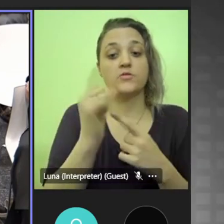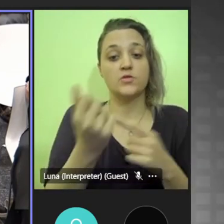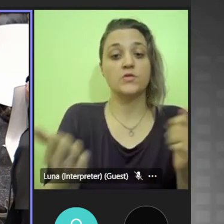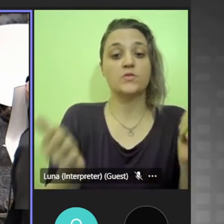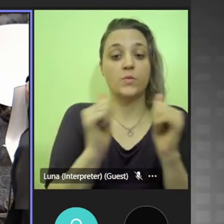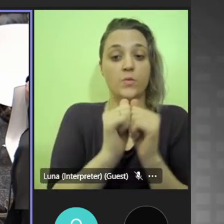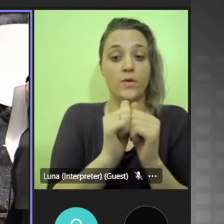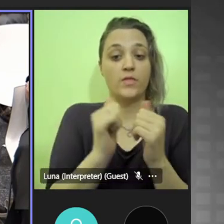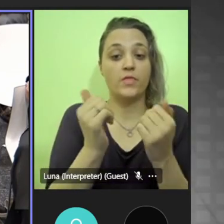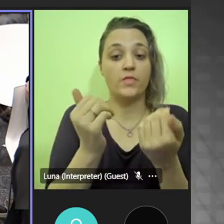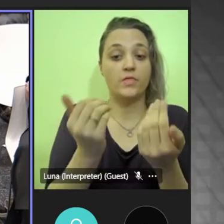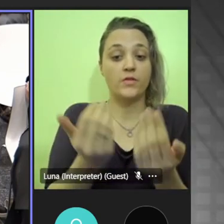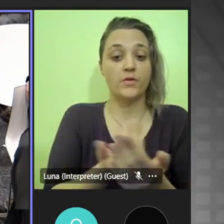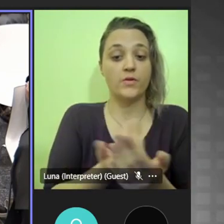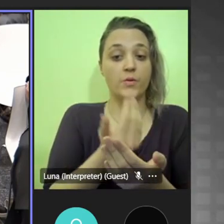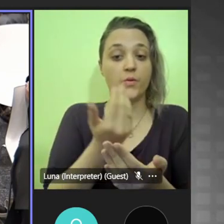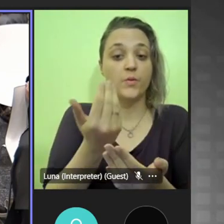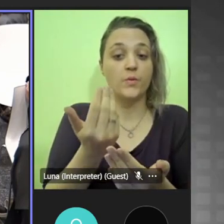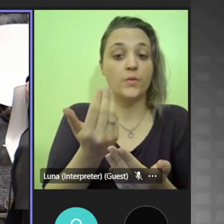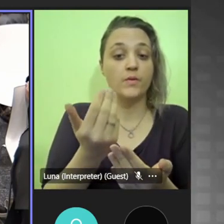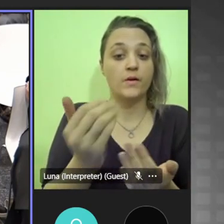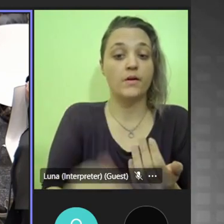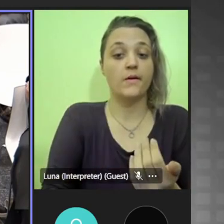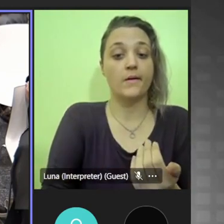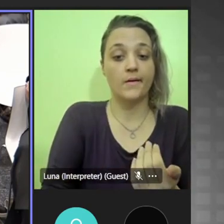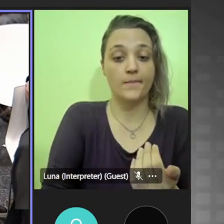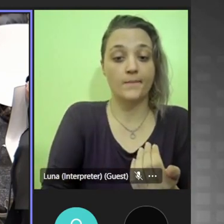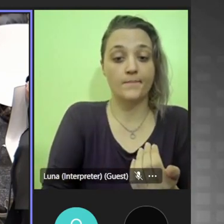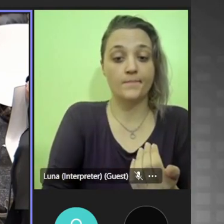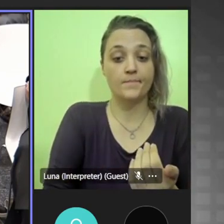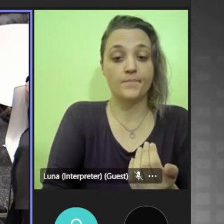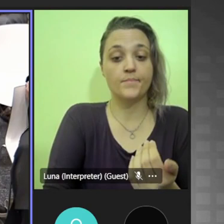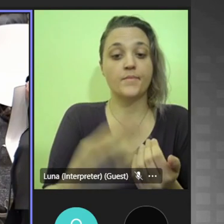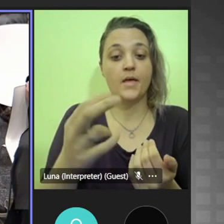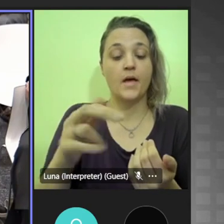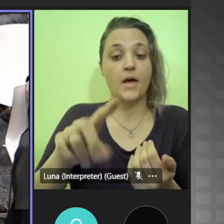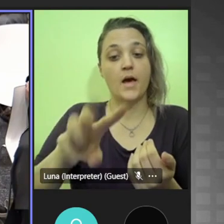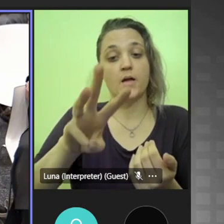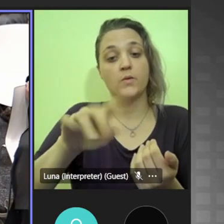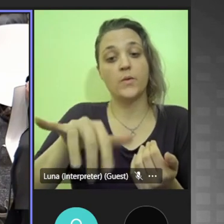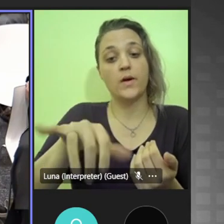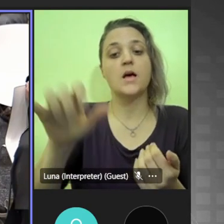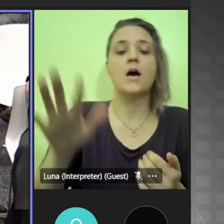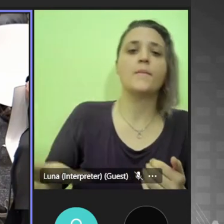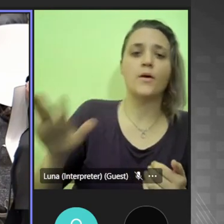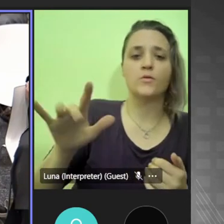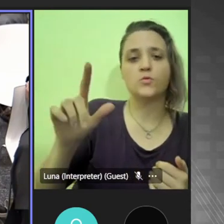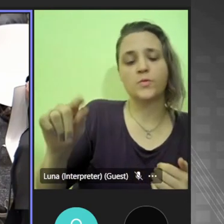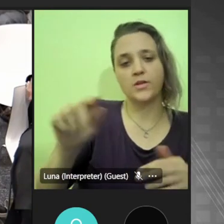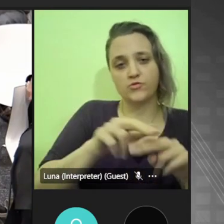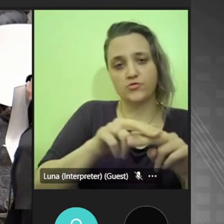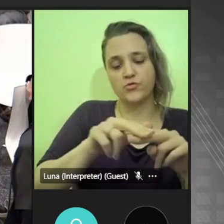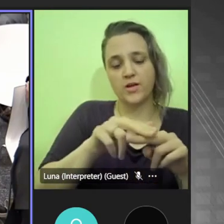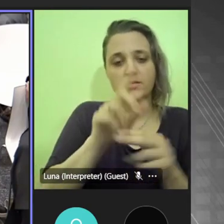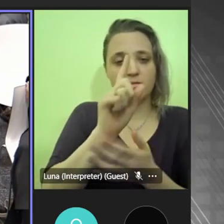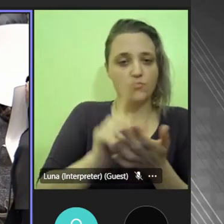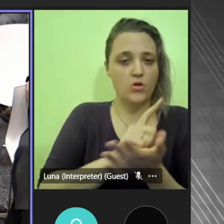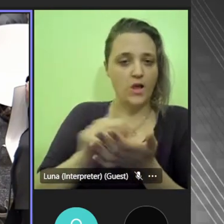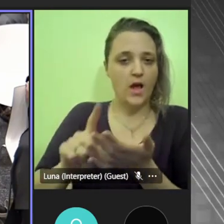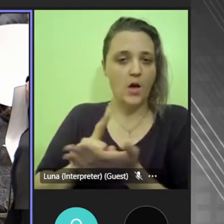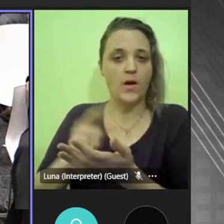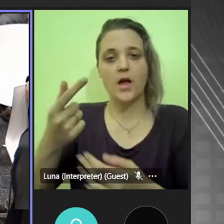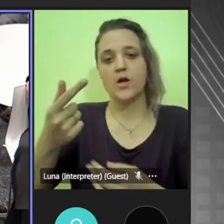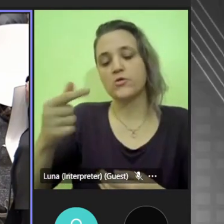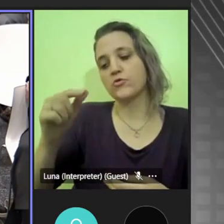is with the new headways, it would be about 20 trains per